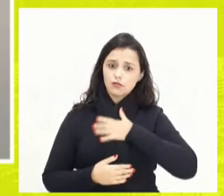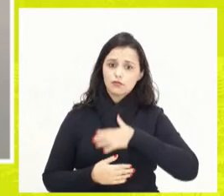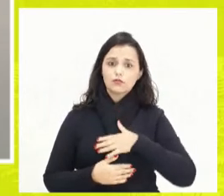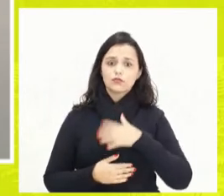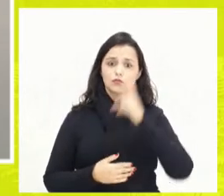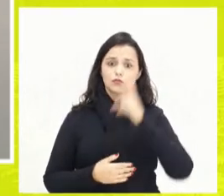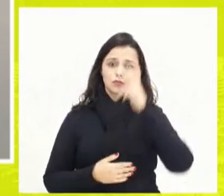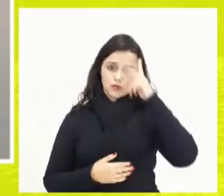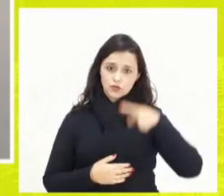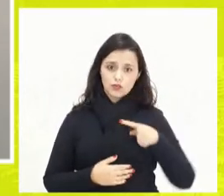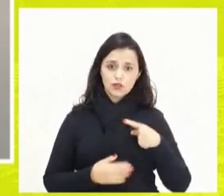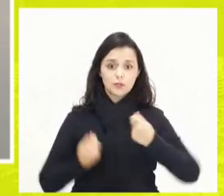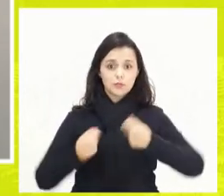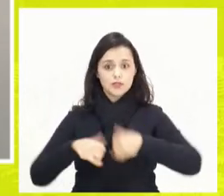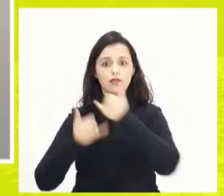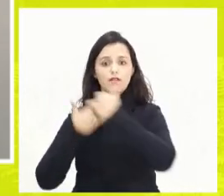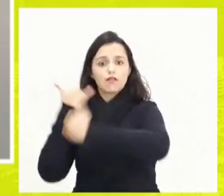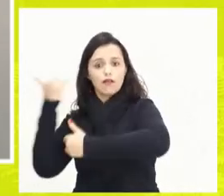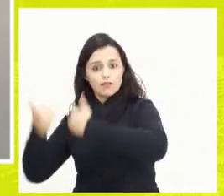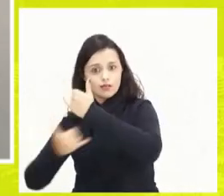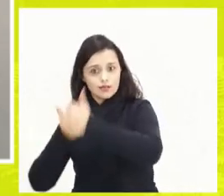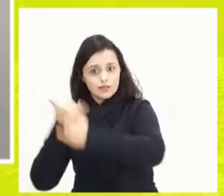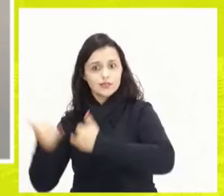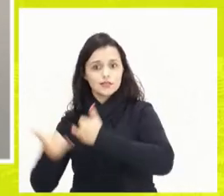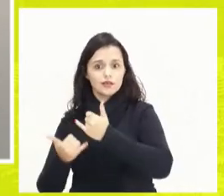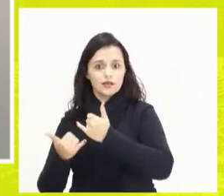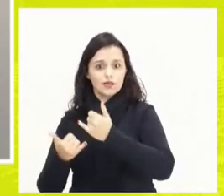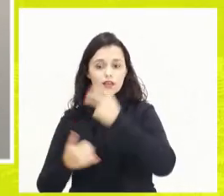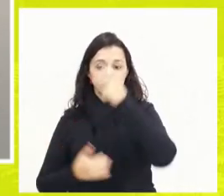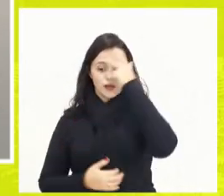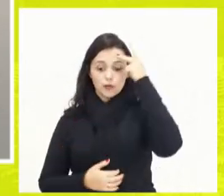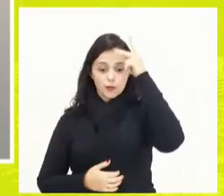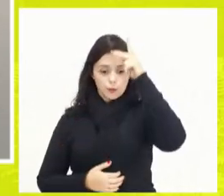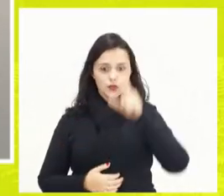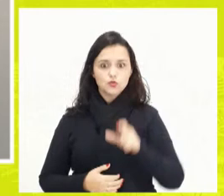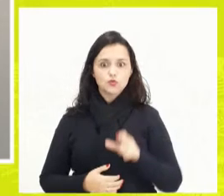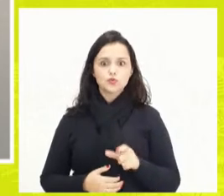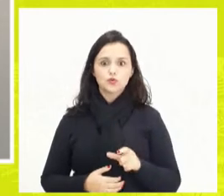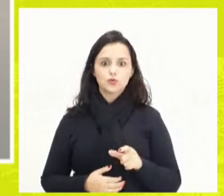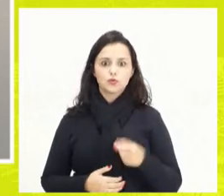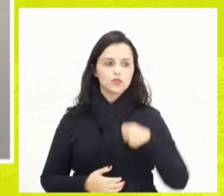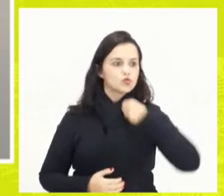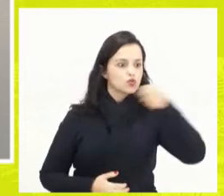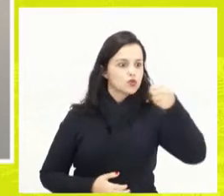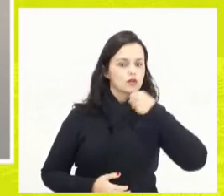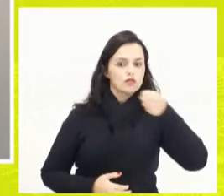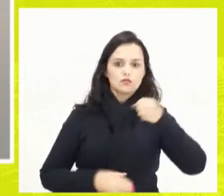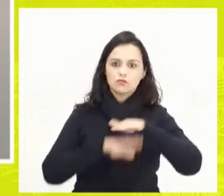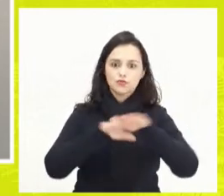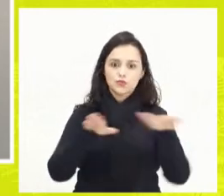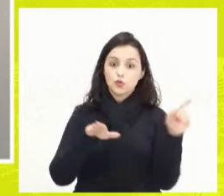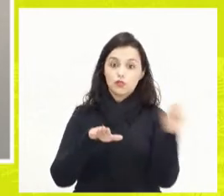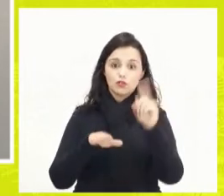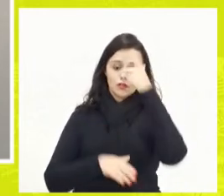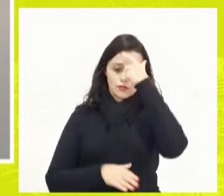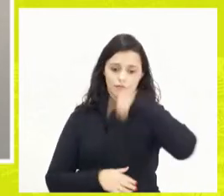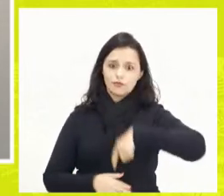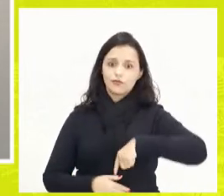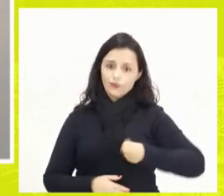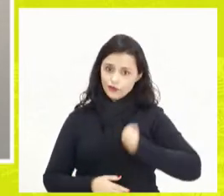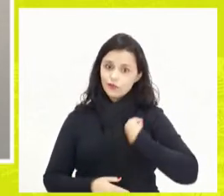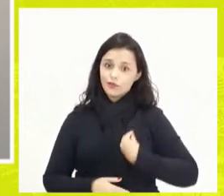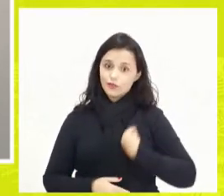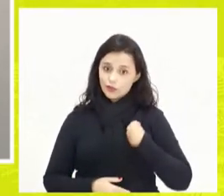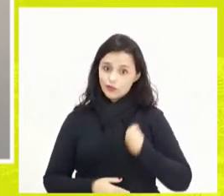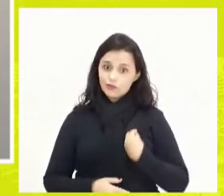well-being people need time for leisure you are an individual before you are a journalist and for you to be